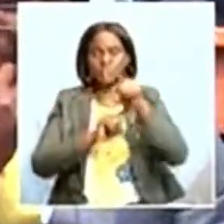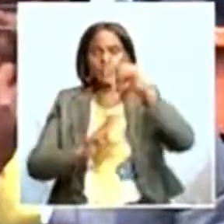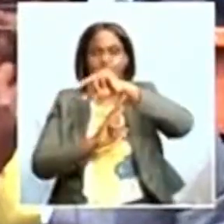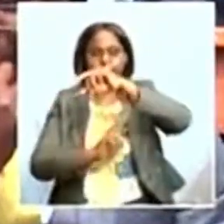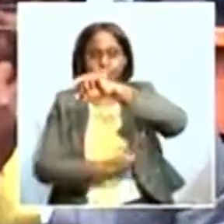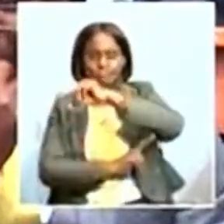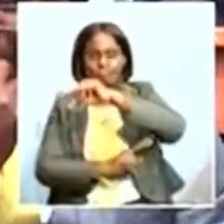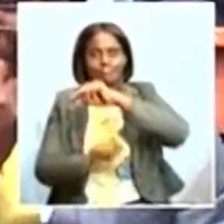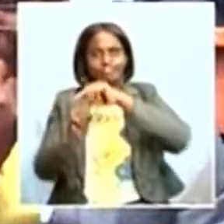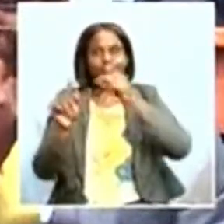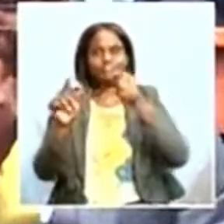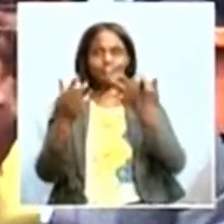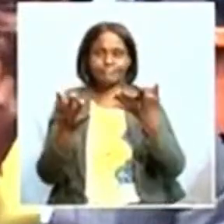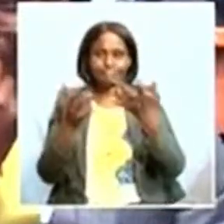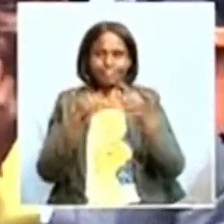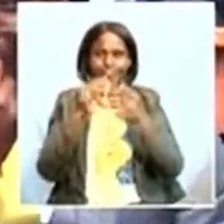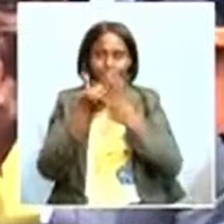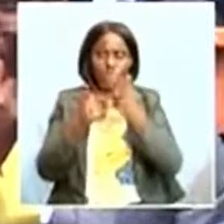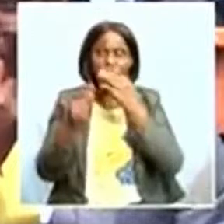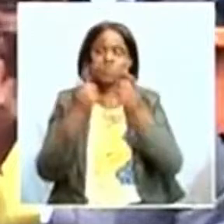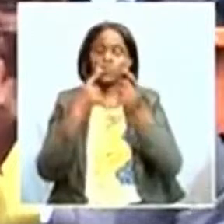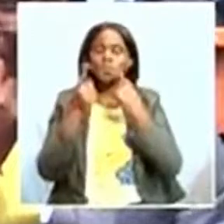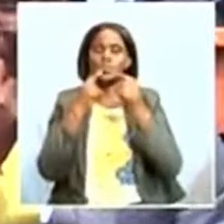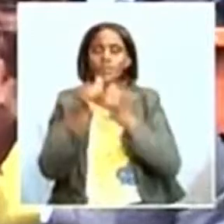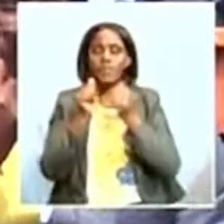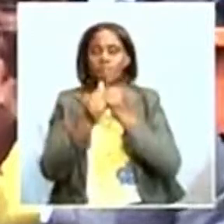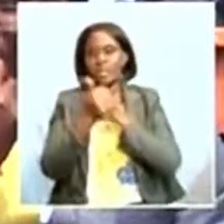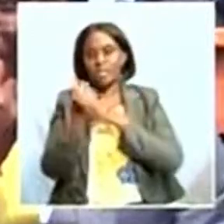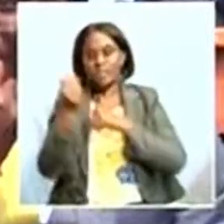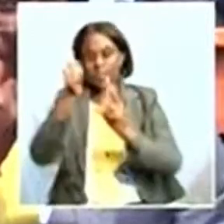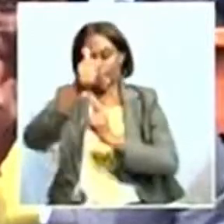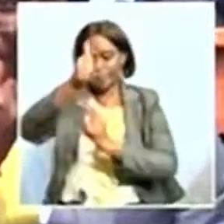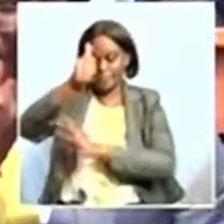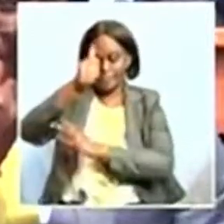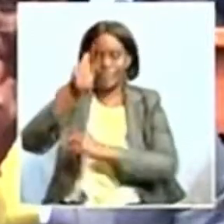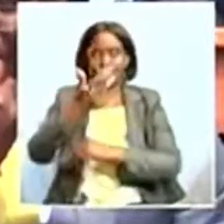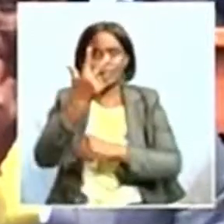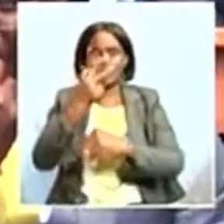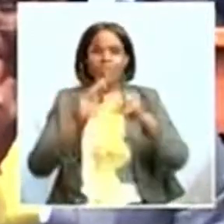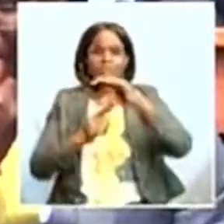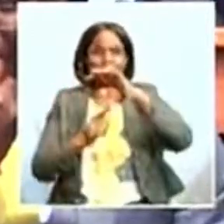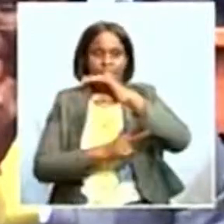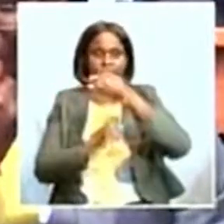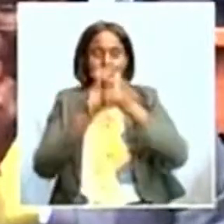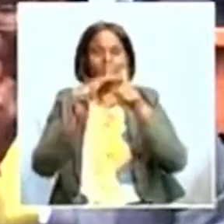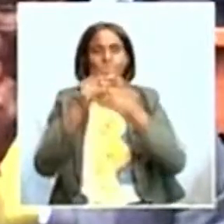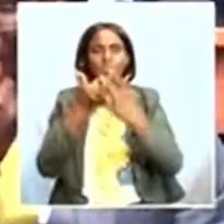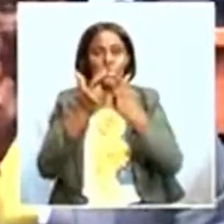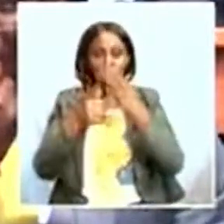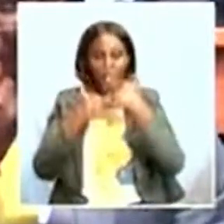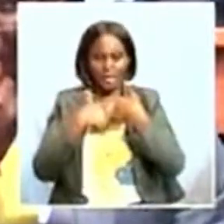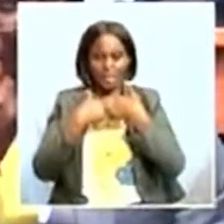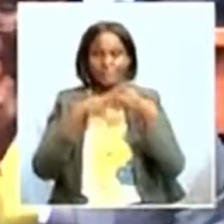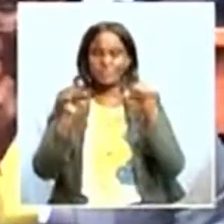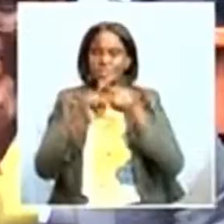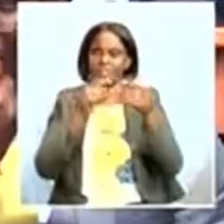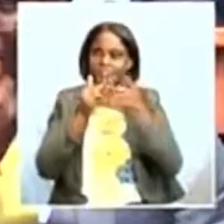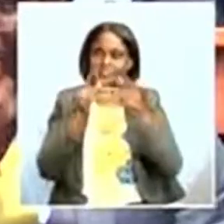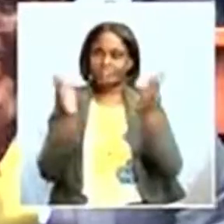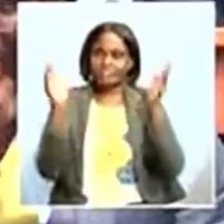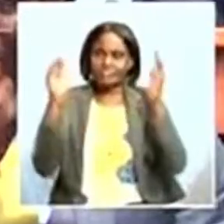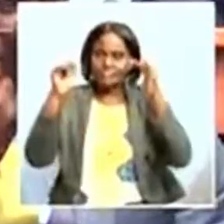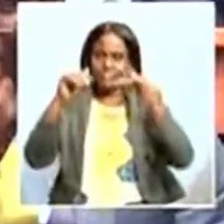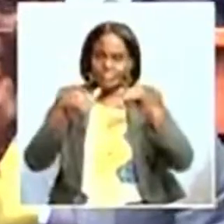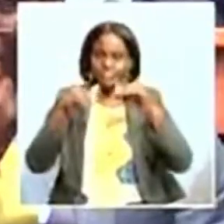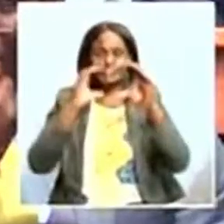Pamanzi Bridge, talk about Mwembezi Bridge. 3 major bridges are on the verge of cutting